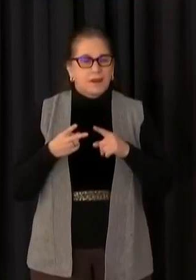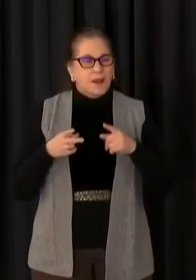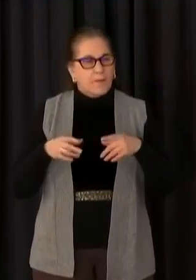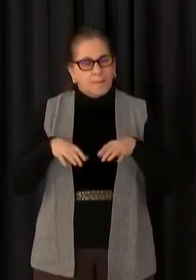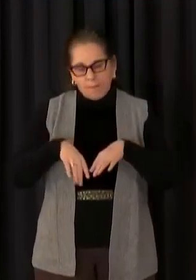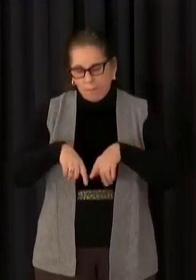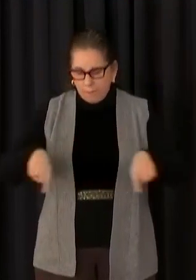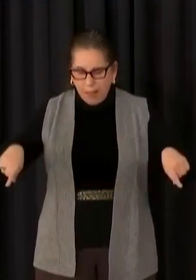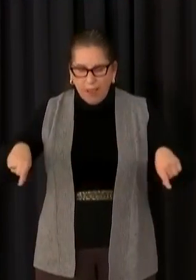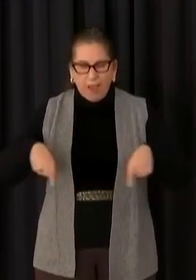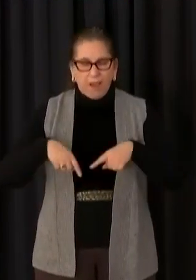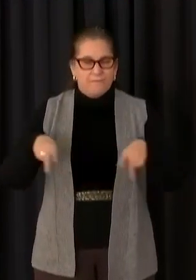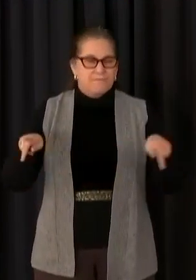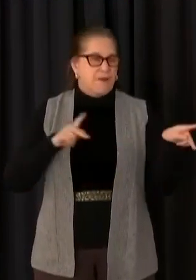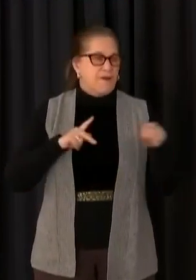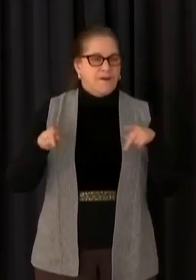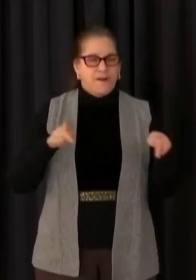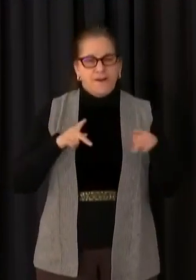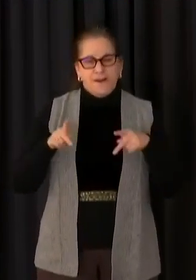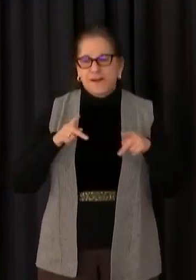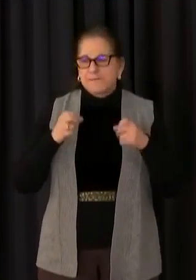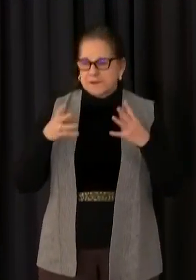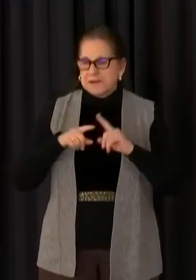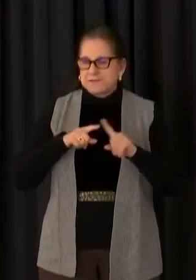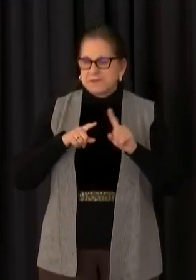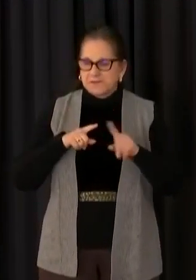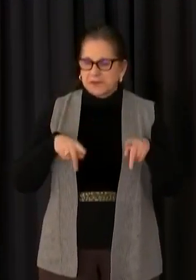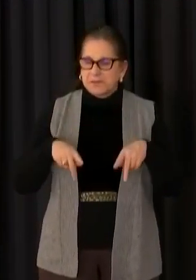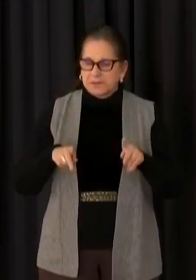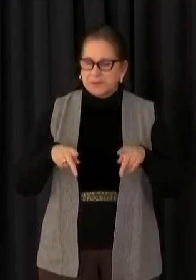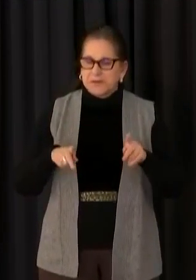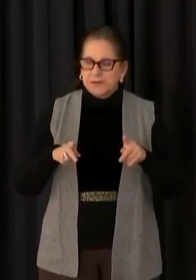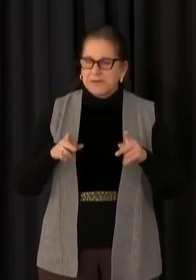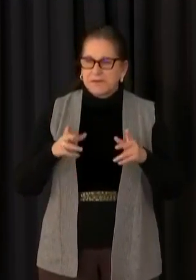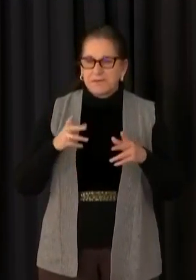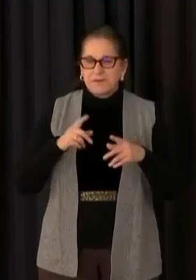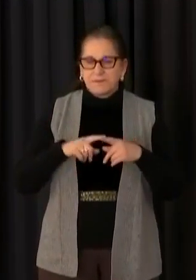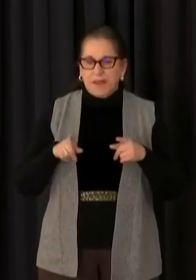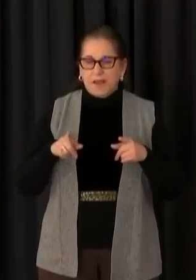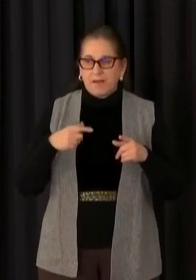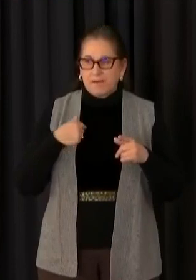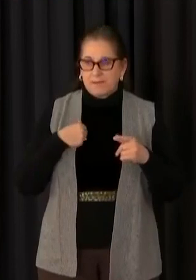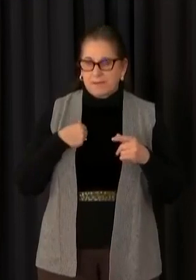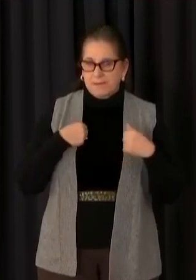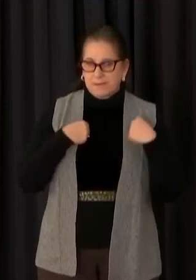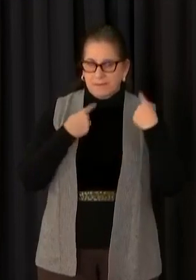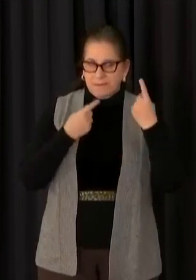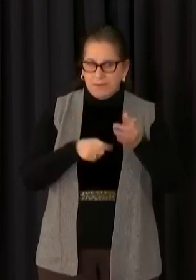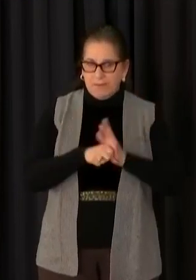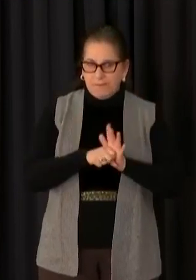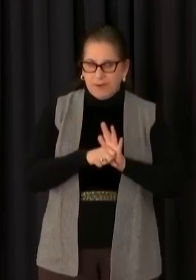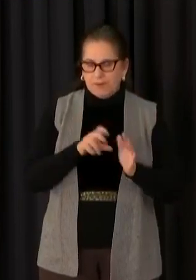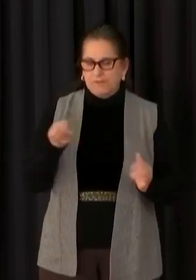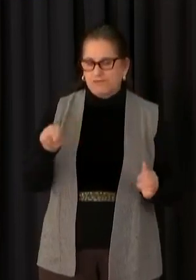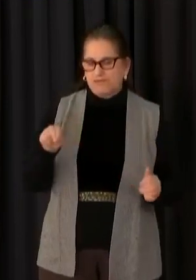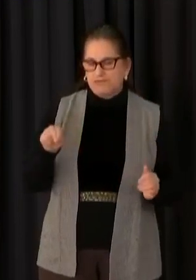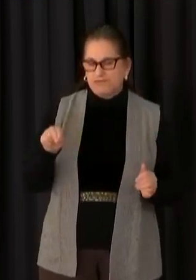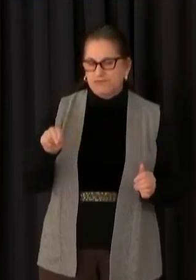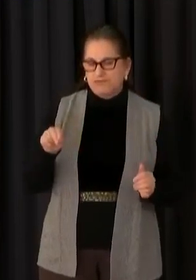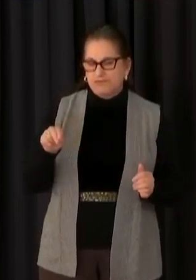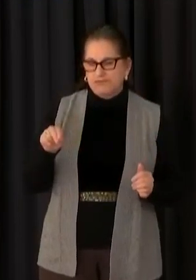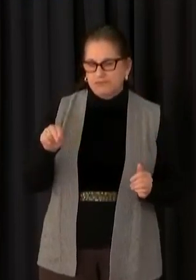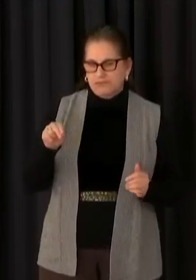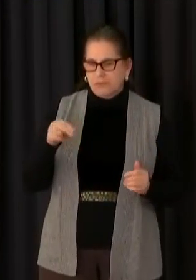parties, for anything that would encourage people to gather, even outside on the